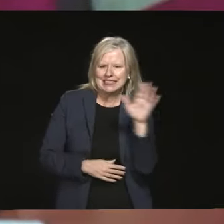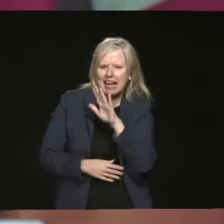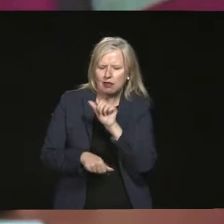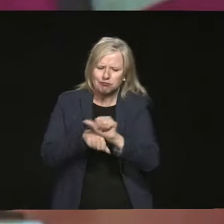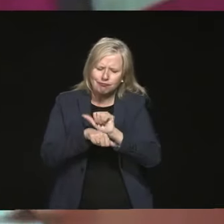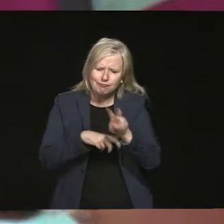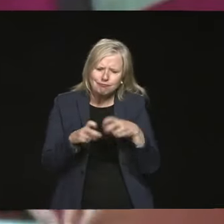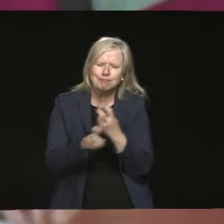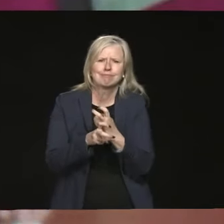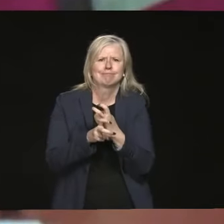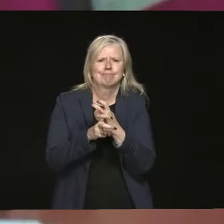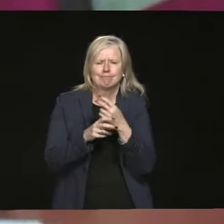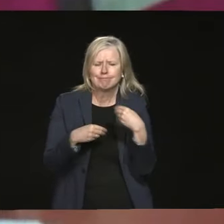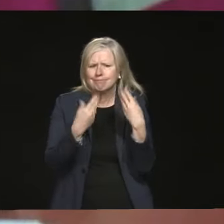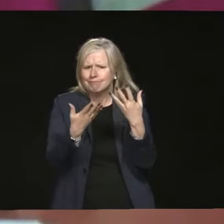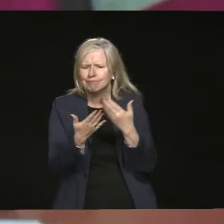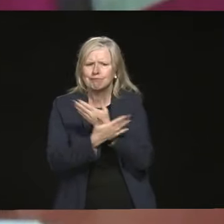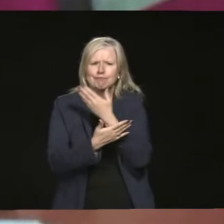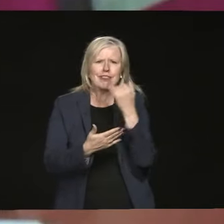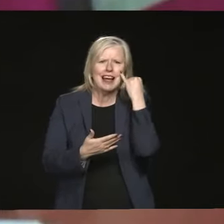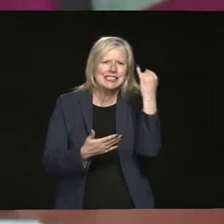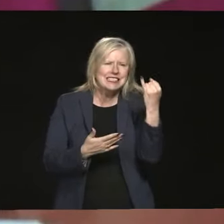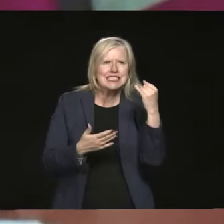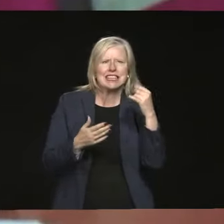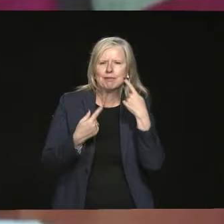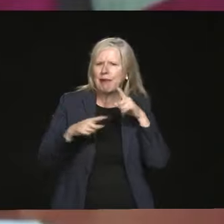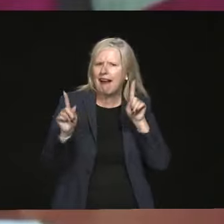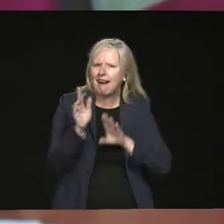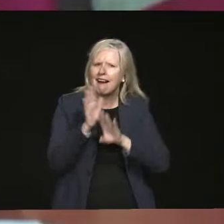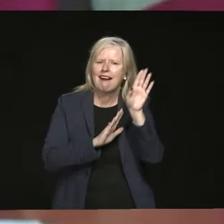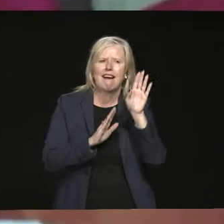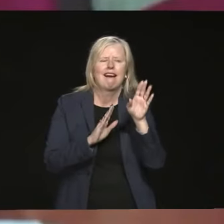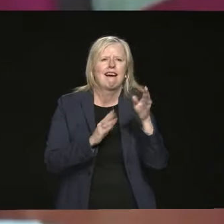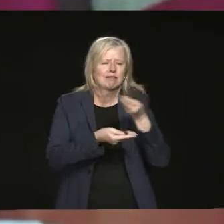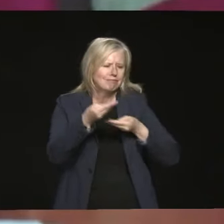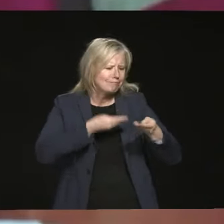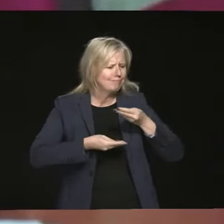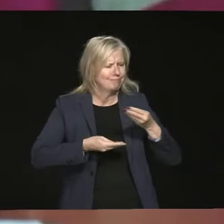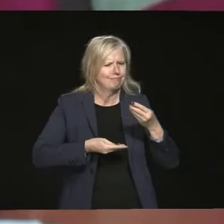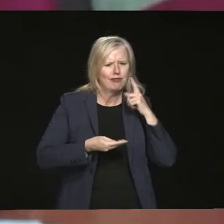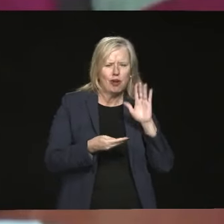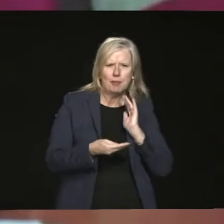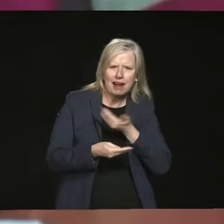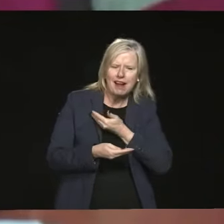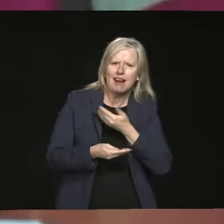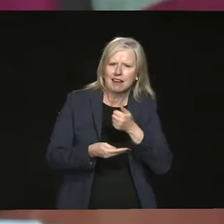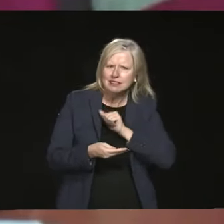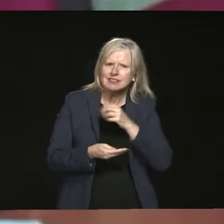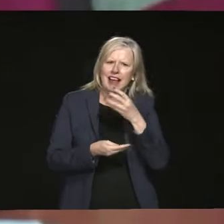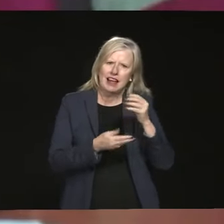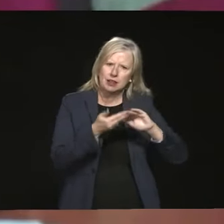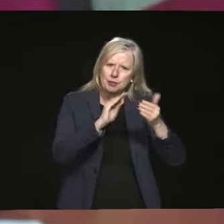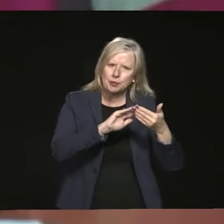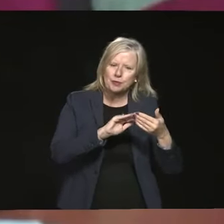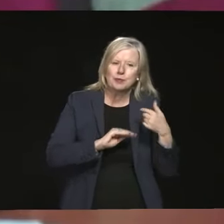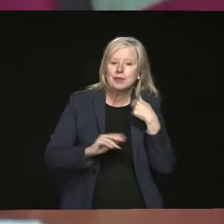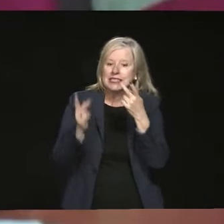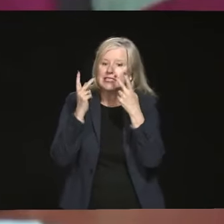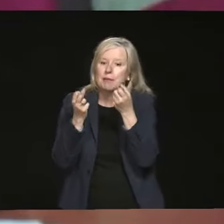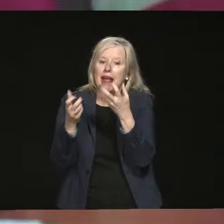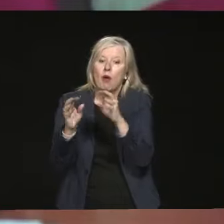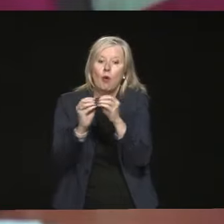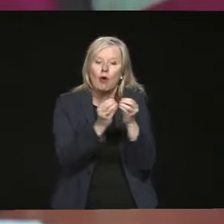fruition and provide for yourself and for your community. We also know that many organizations are worrying about their rent, the rent that's coming